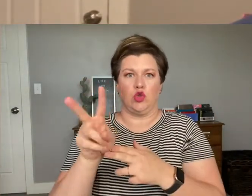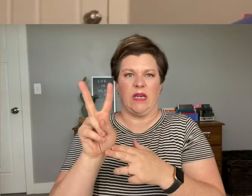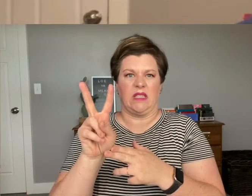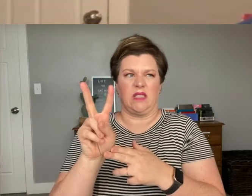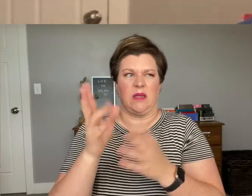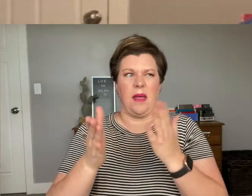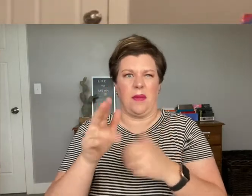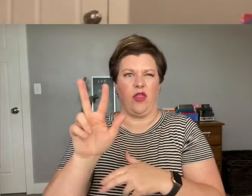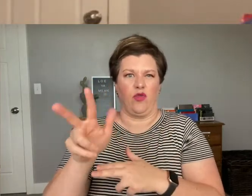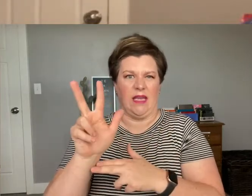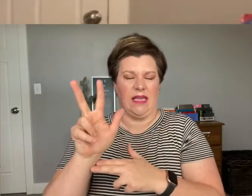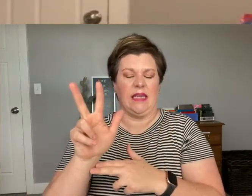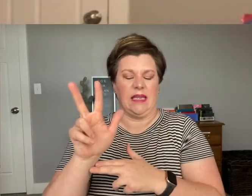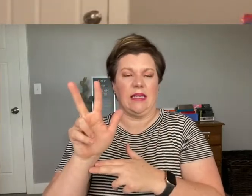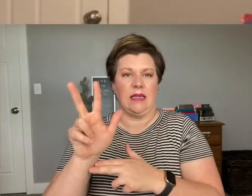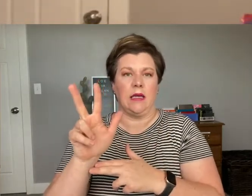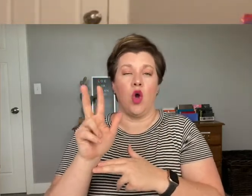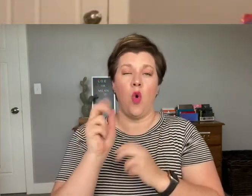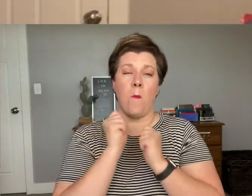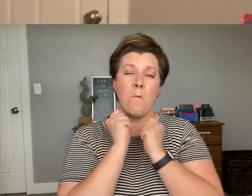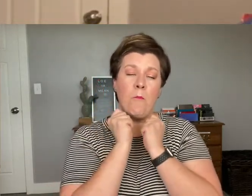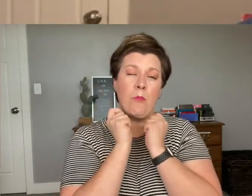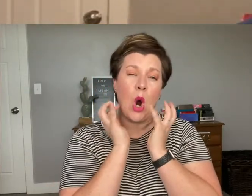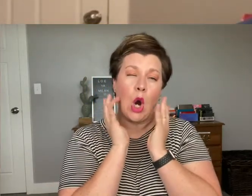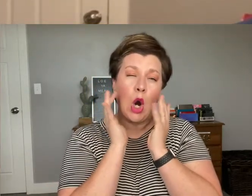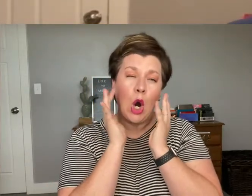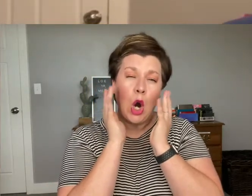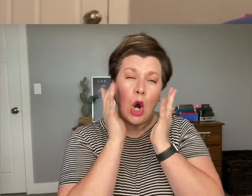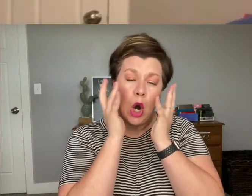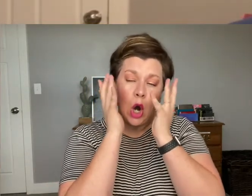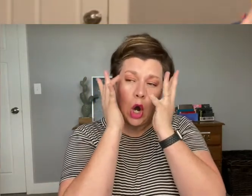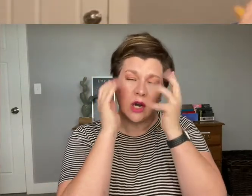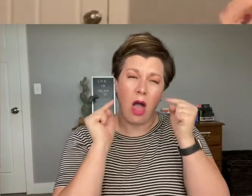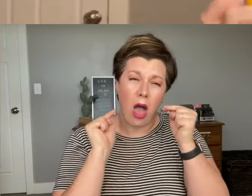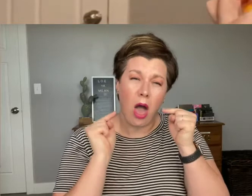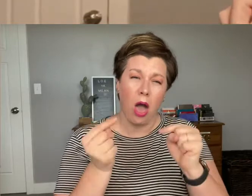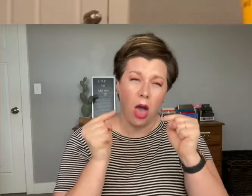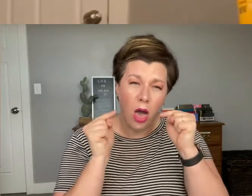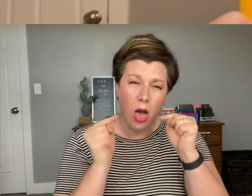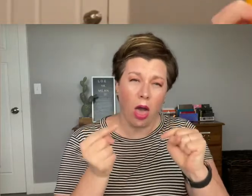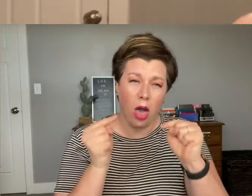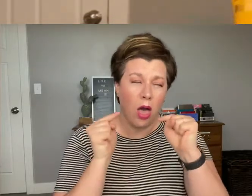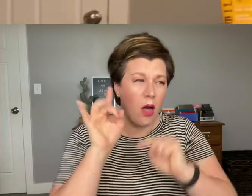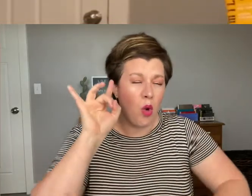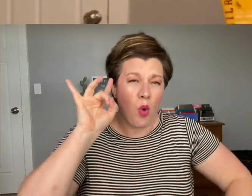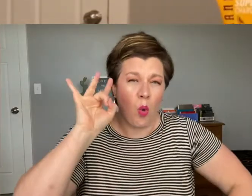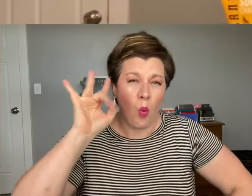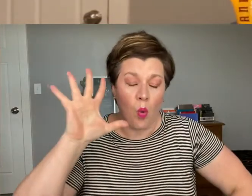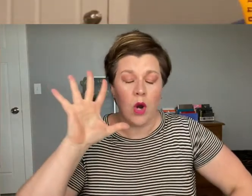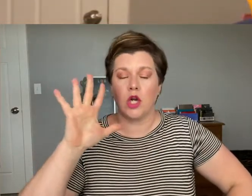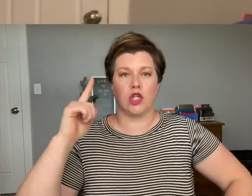face was about 2.5 minutes, maybe 3.5 minutes. And it burned so